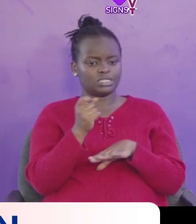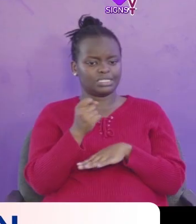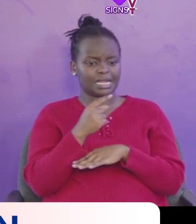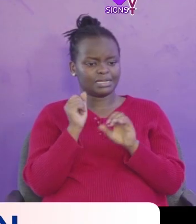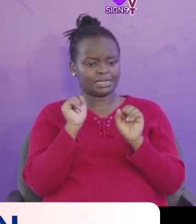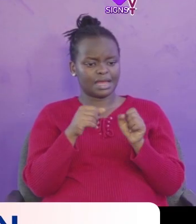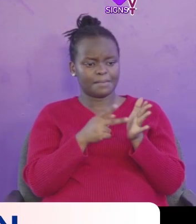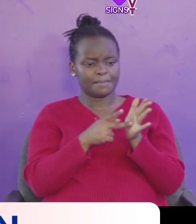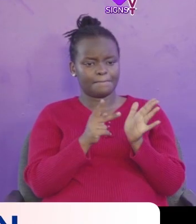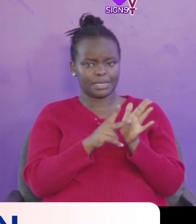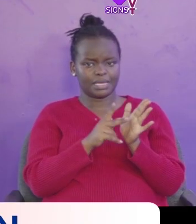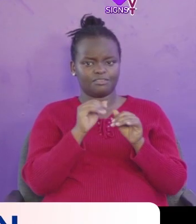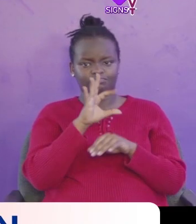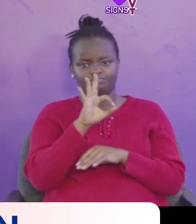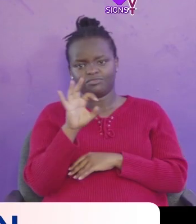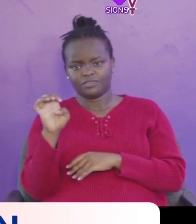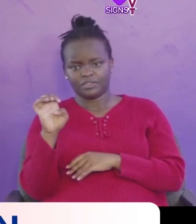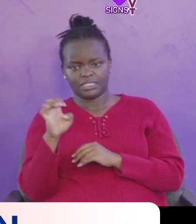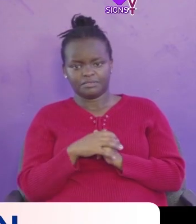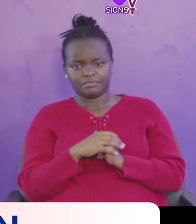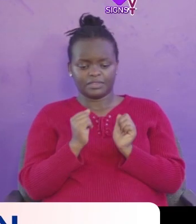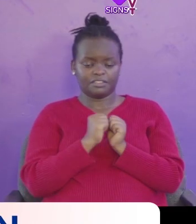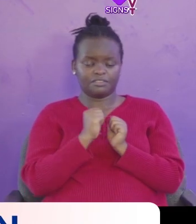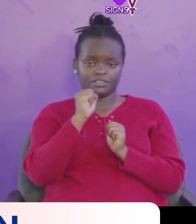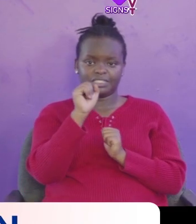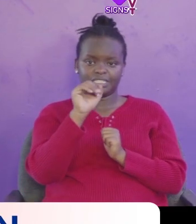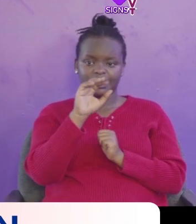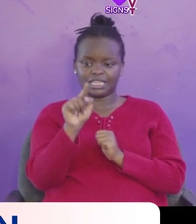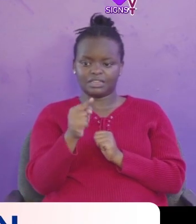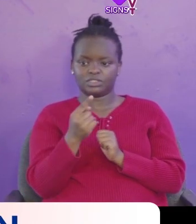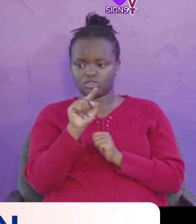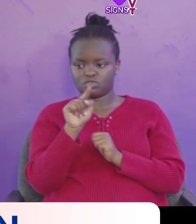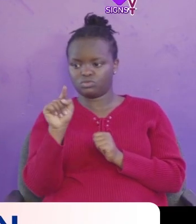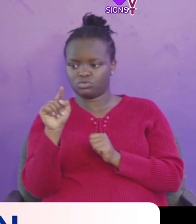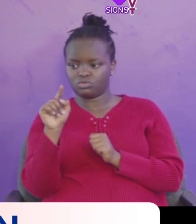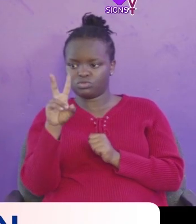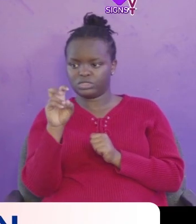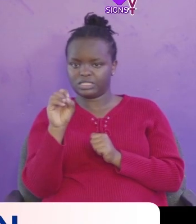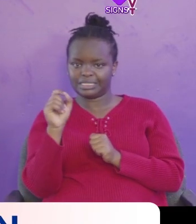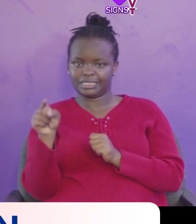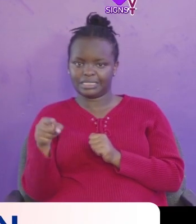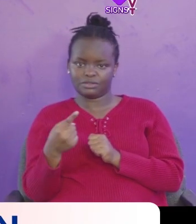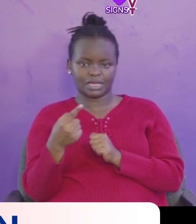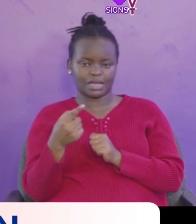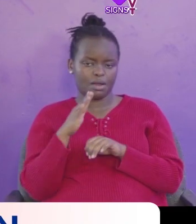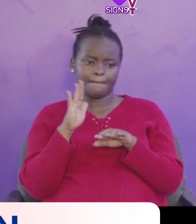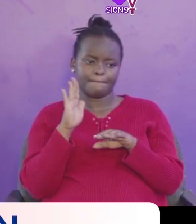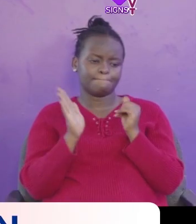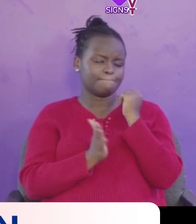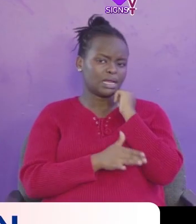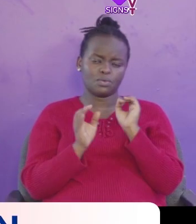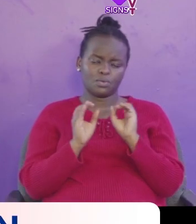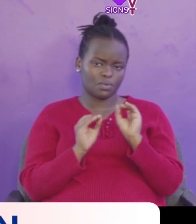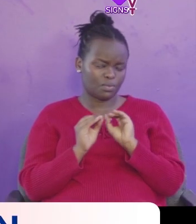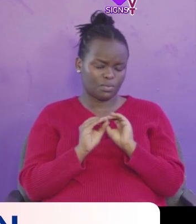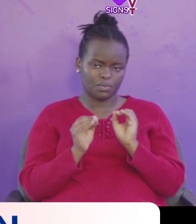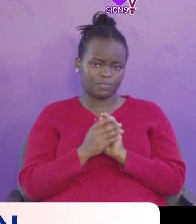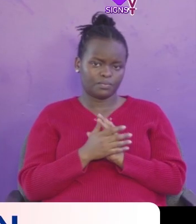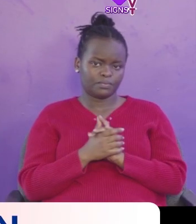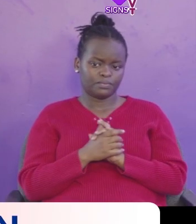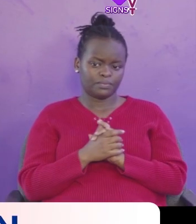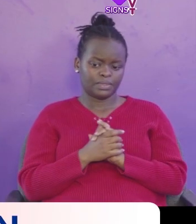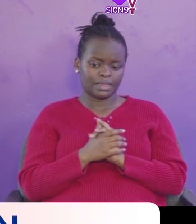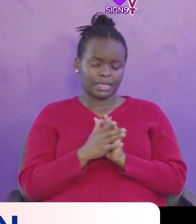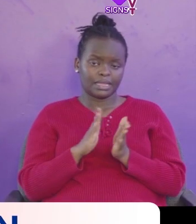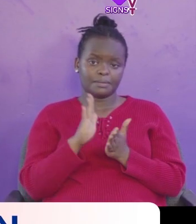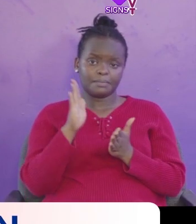fees na analipa nini? Giving a salary of 15,000 to 20,000 Simba of which I know peers, the more